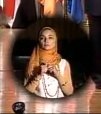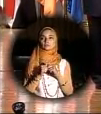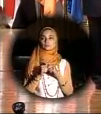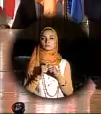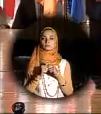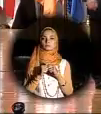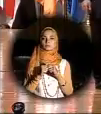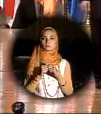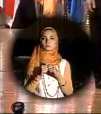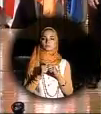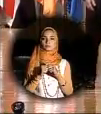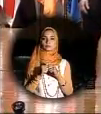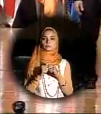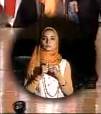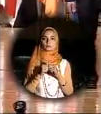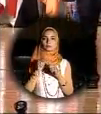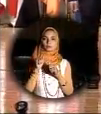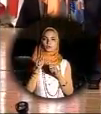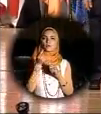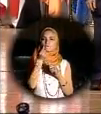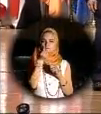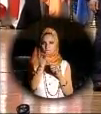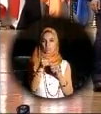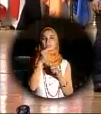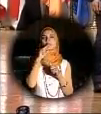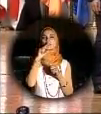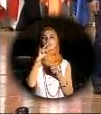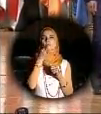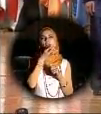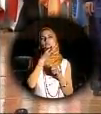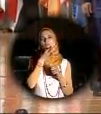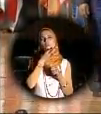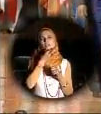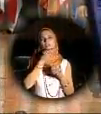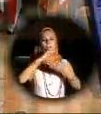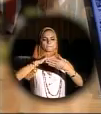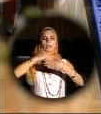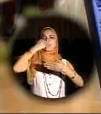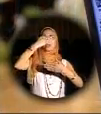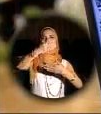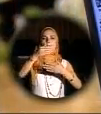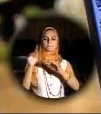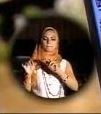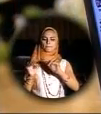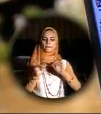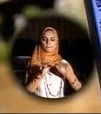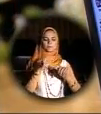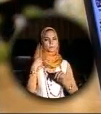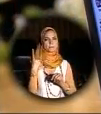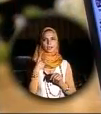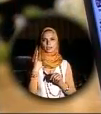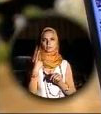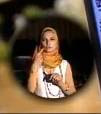Just a few words. This is a standard laptop with the Windows operating system with QualiWorld platform that we have developed in